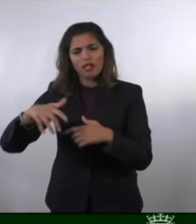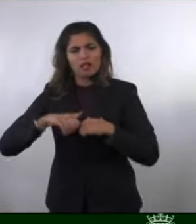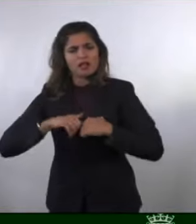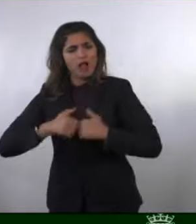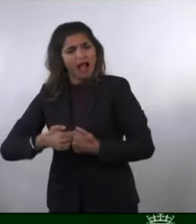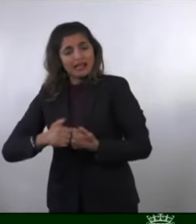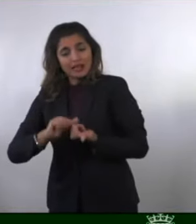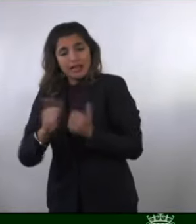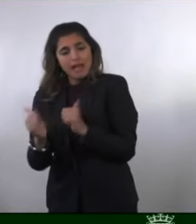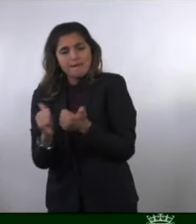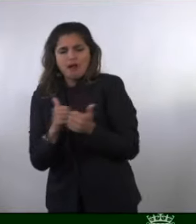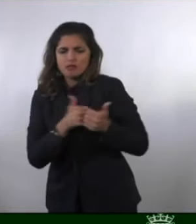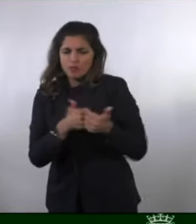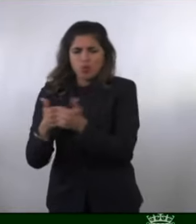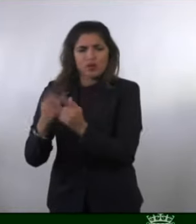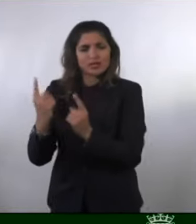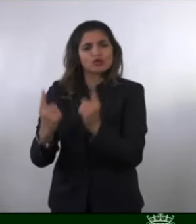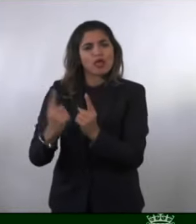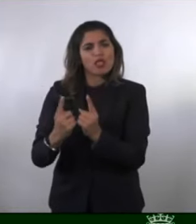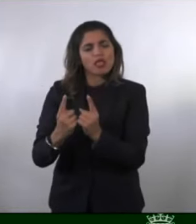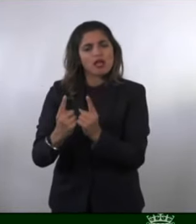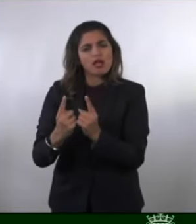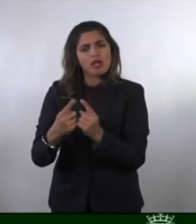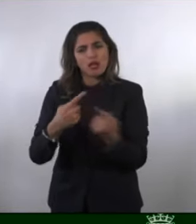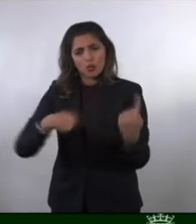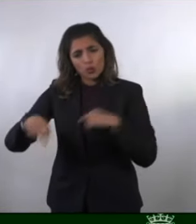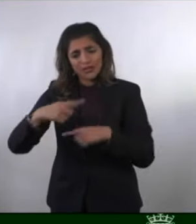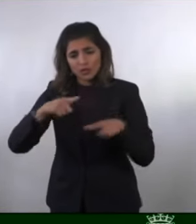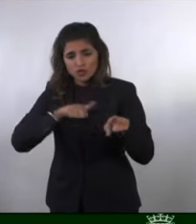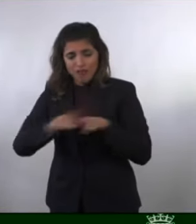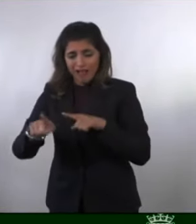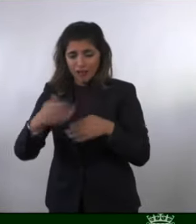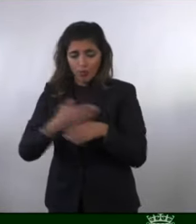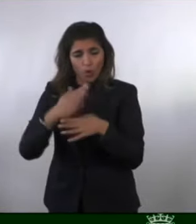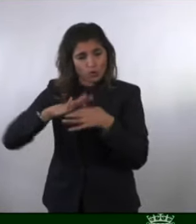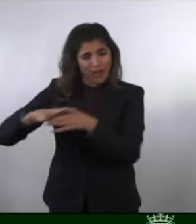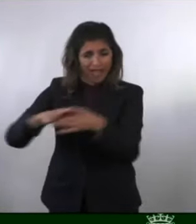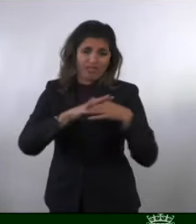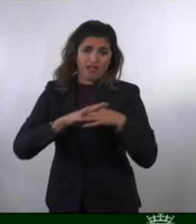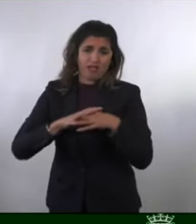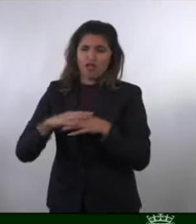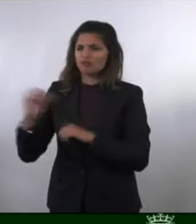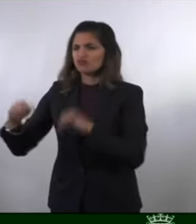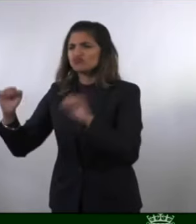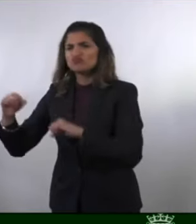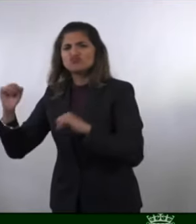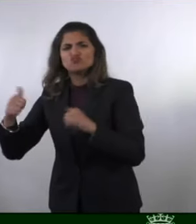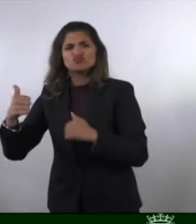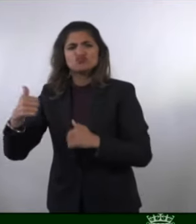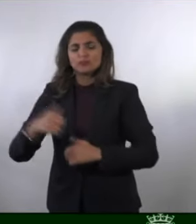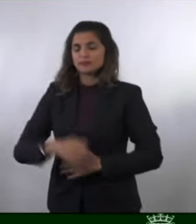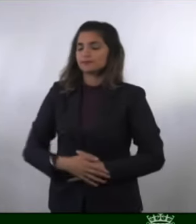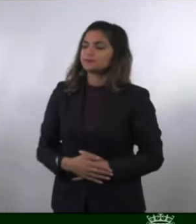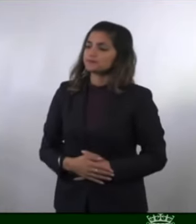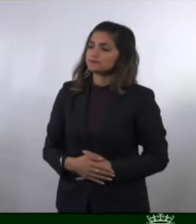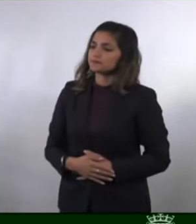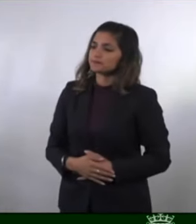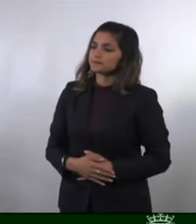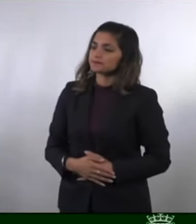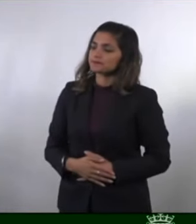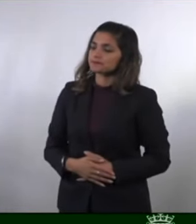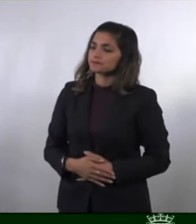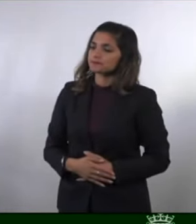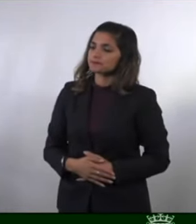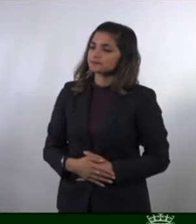to continue as we tackle the virus together across the nation? Prime Minister. I do